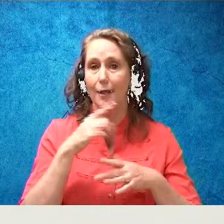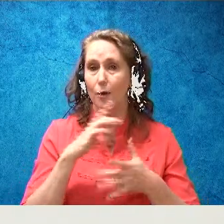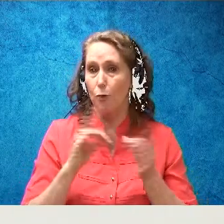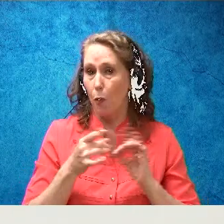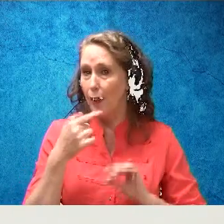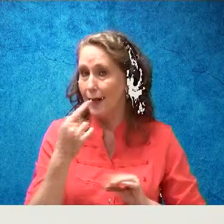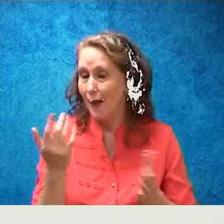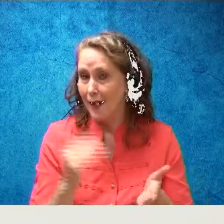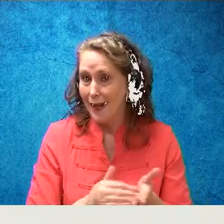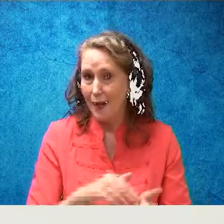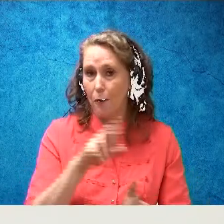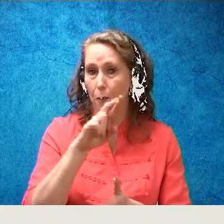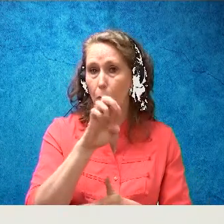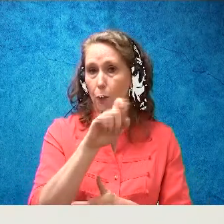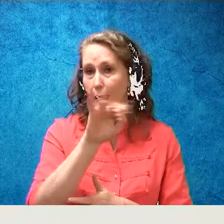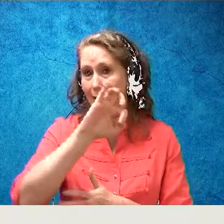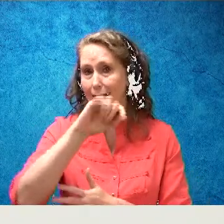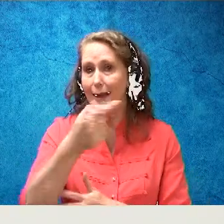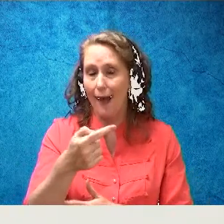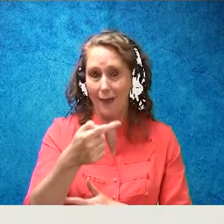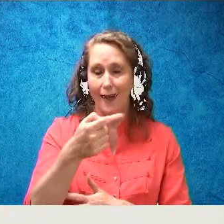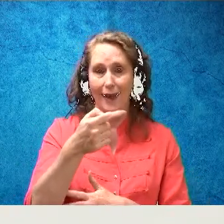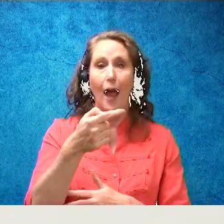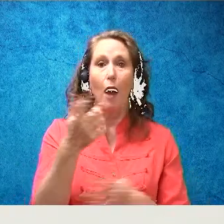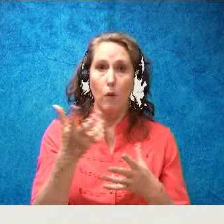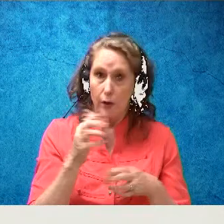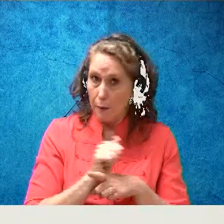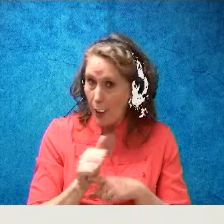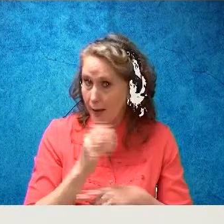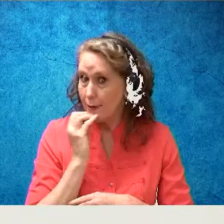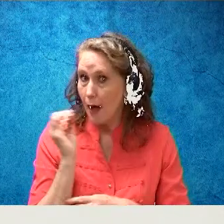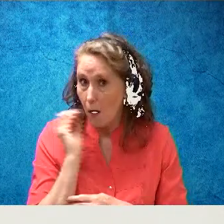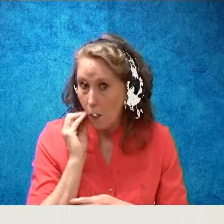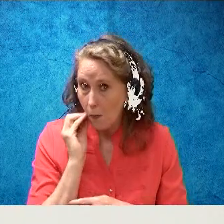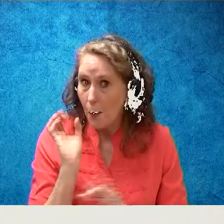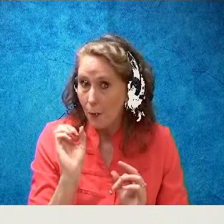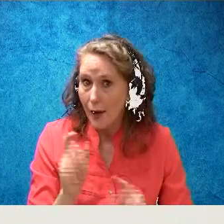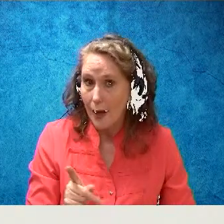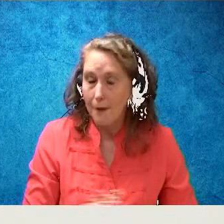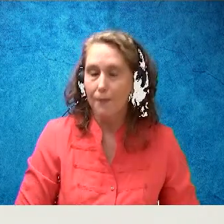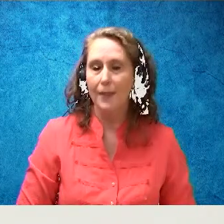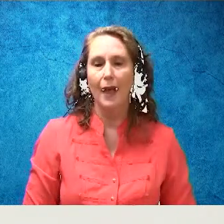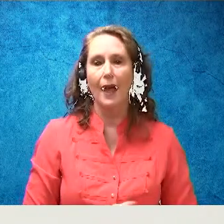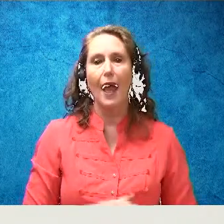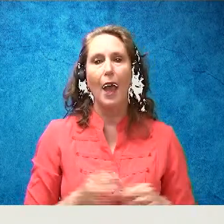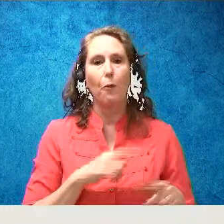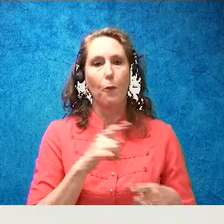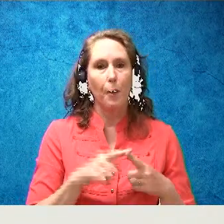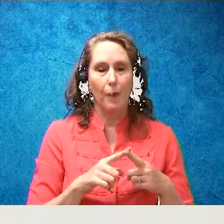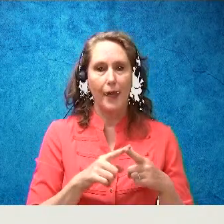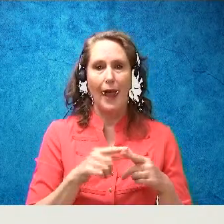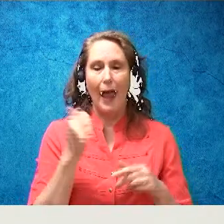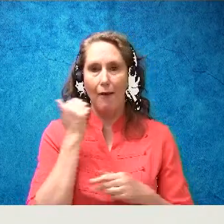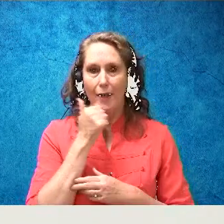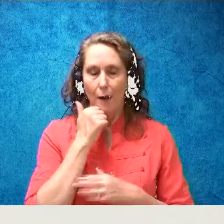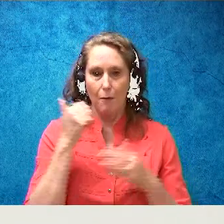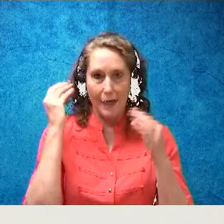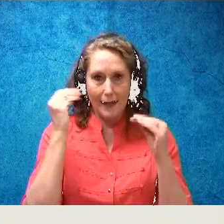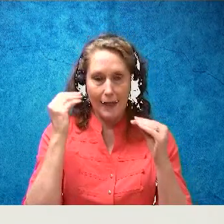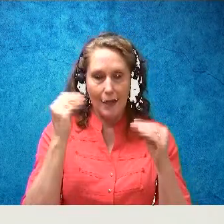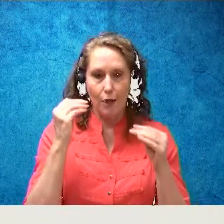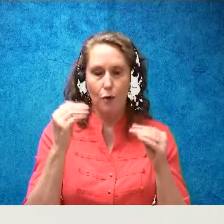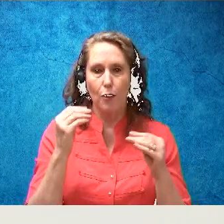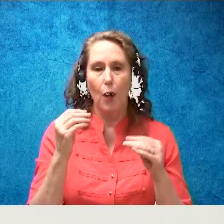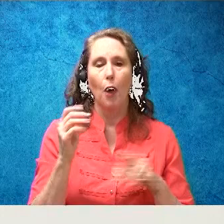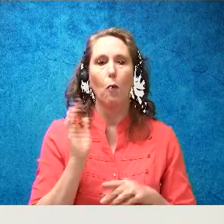story, and I definitely want you practicing at home, okay? Now, as we move through these lessons, we're going to work on the rest of this. We're